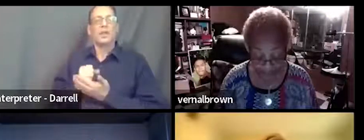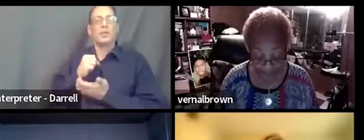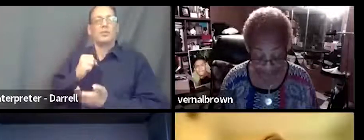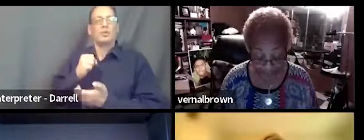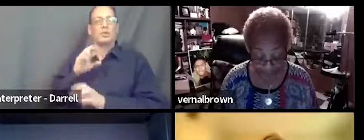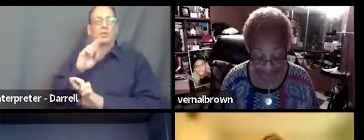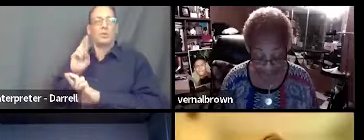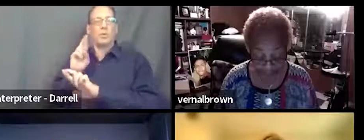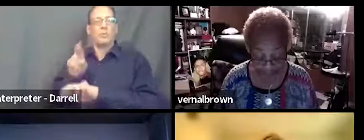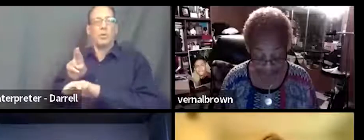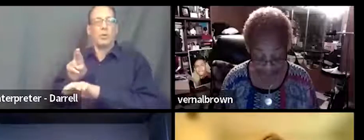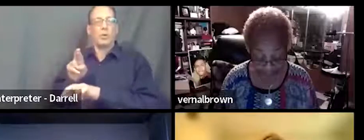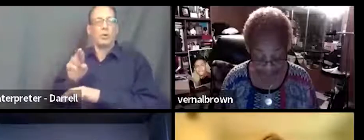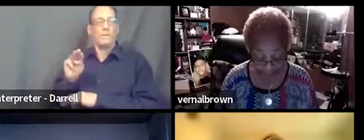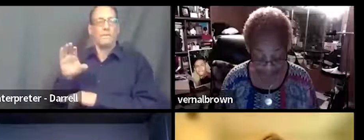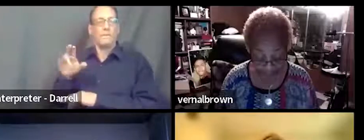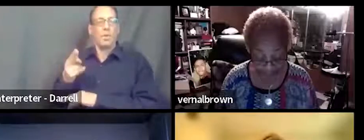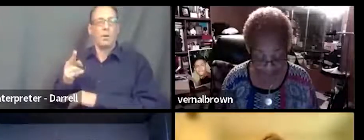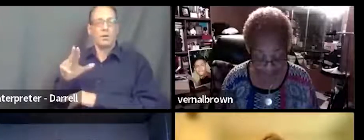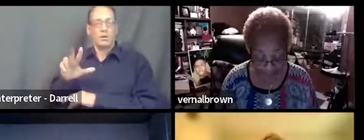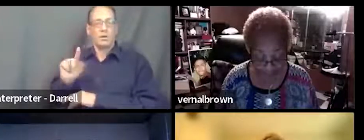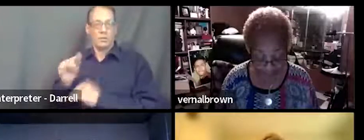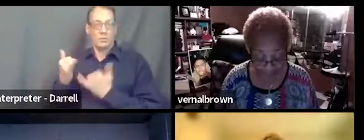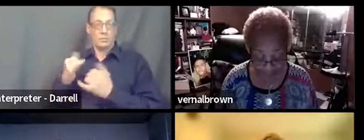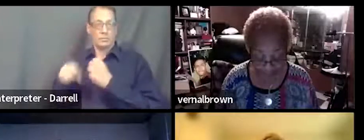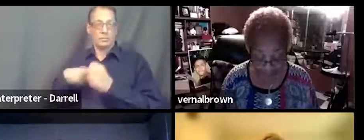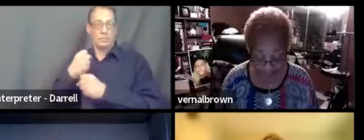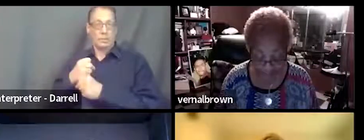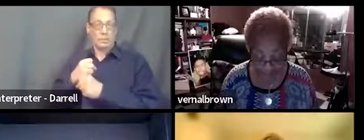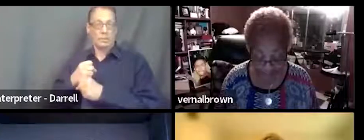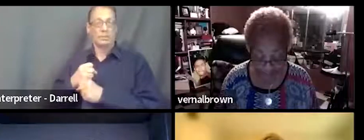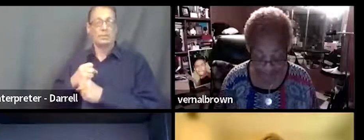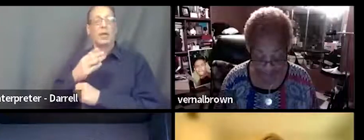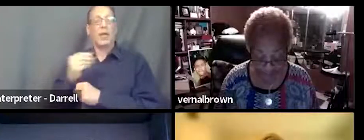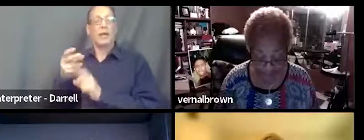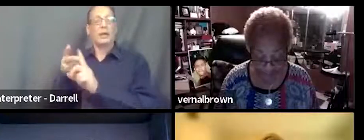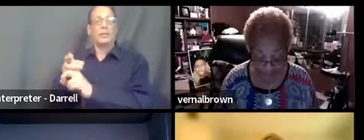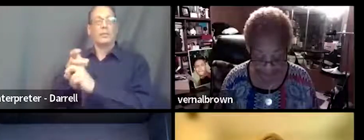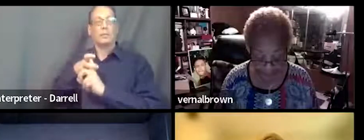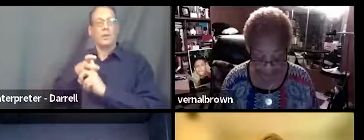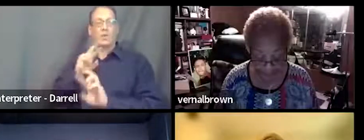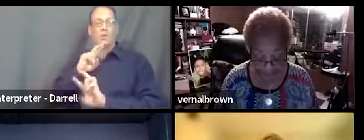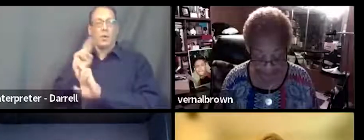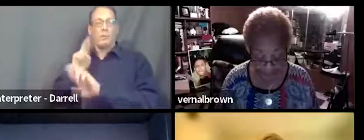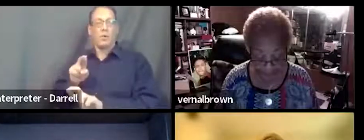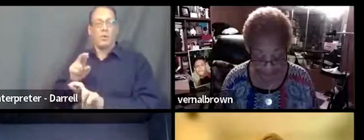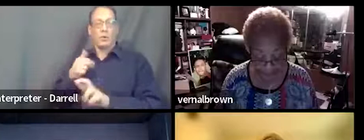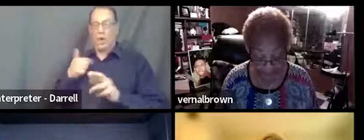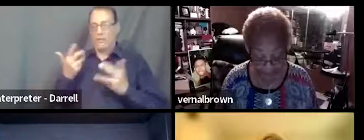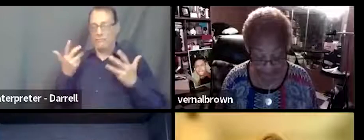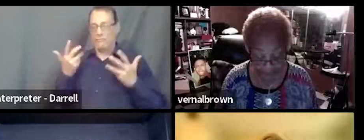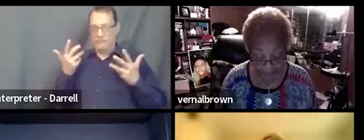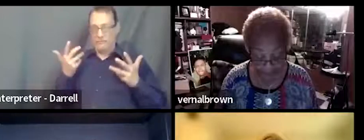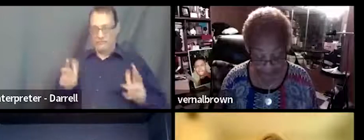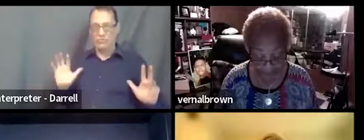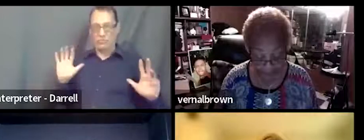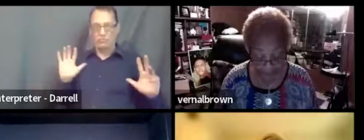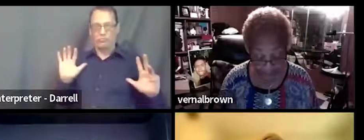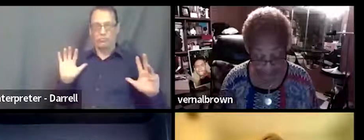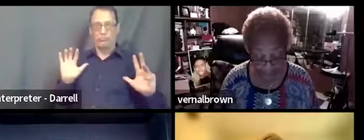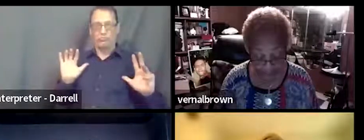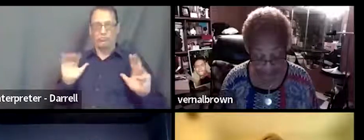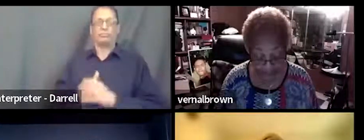updated March 31st of this year, and the procurement report. This concludes my report for the audit, finance, and administration committee